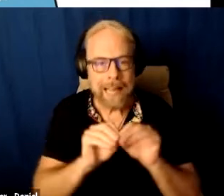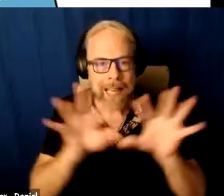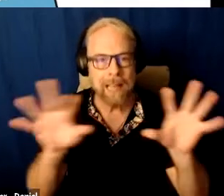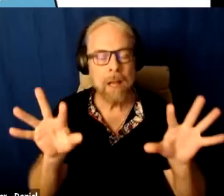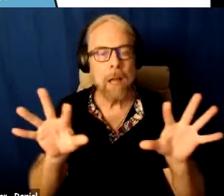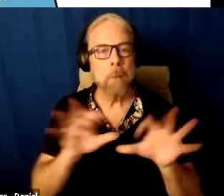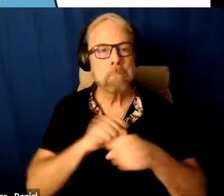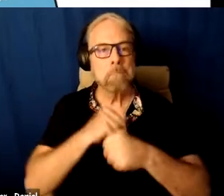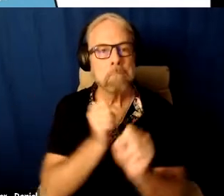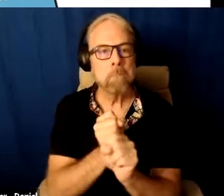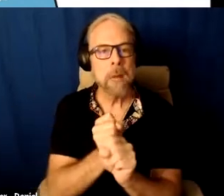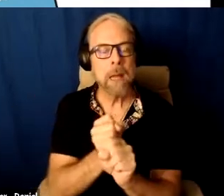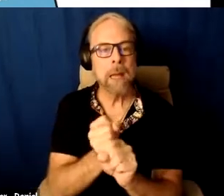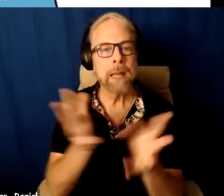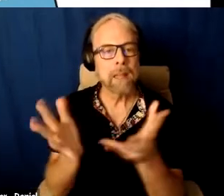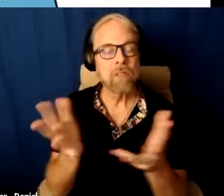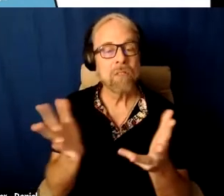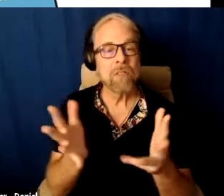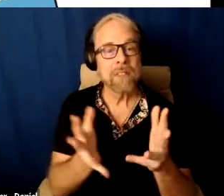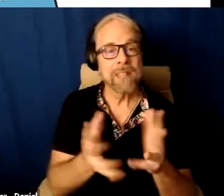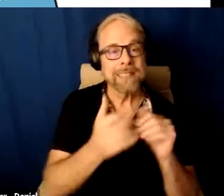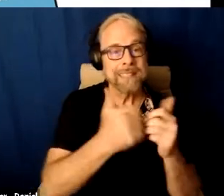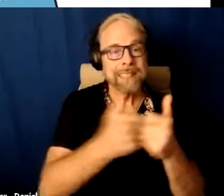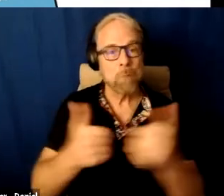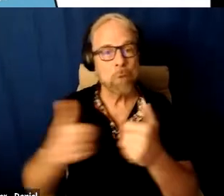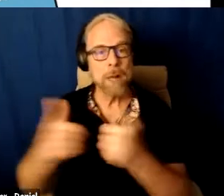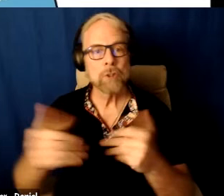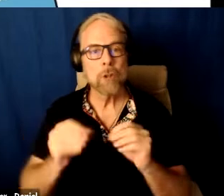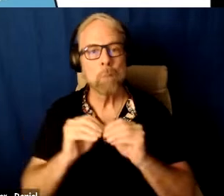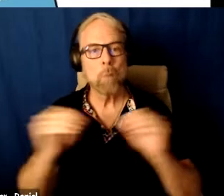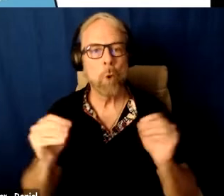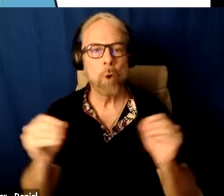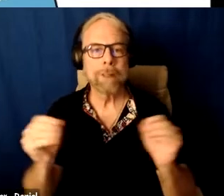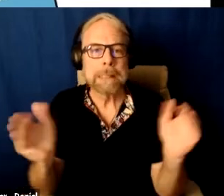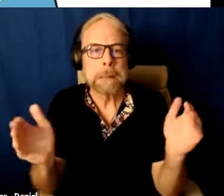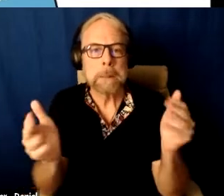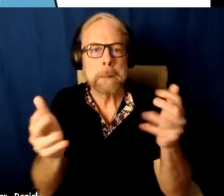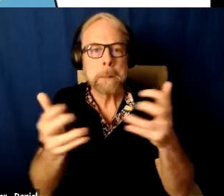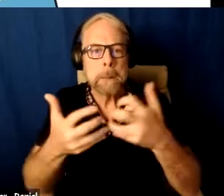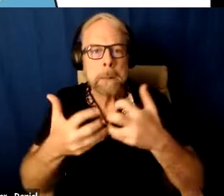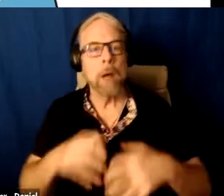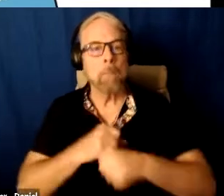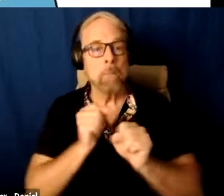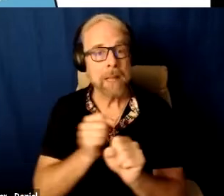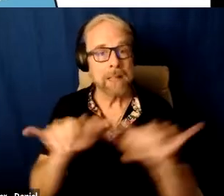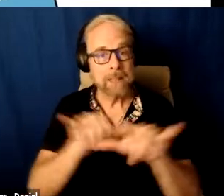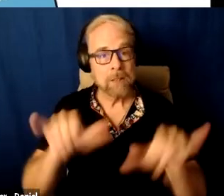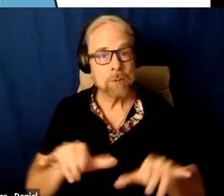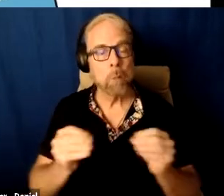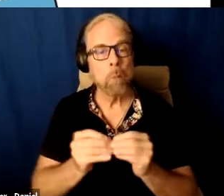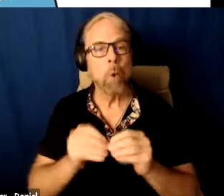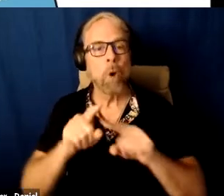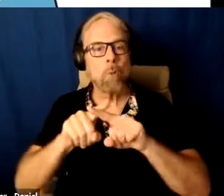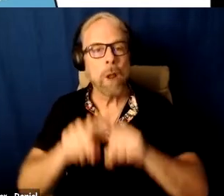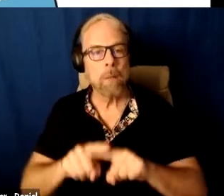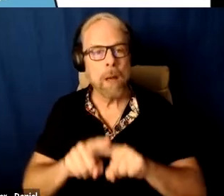them more permeable, and to make the system as a whole more reliable and